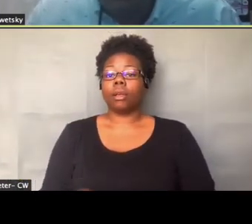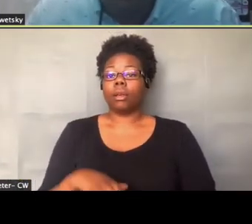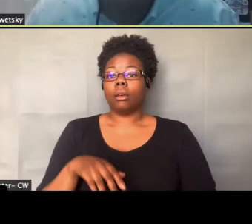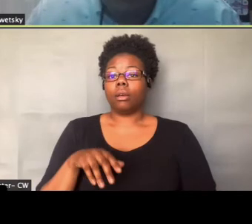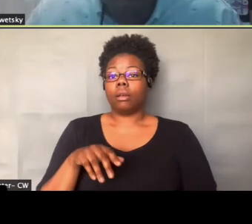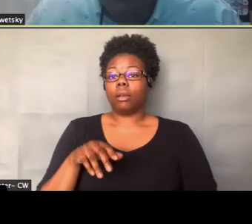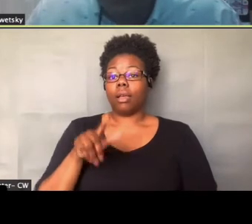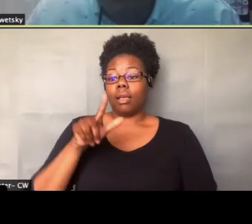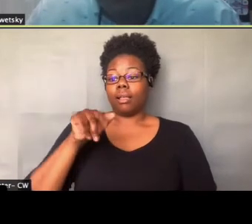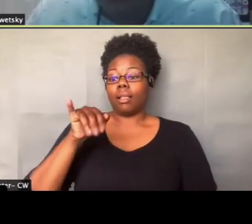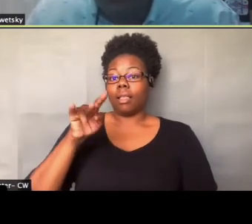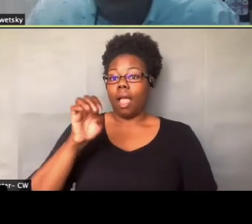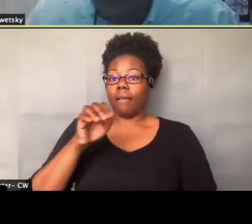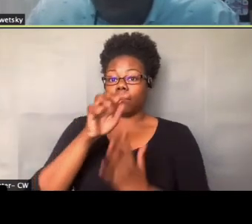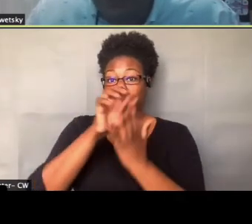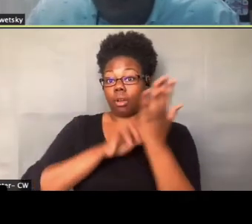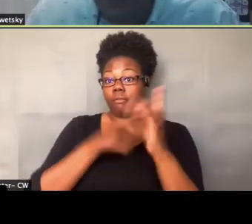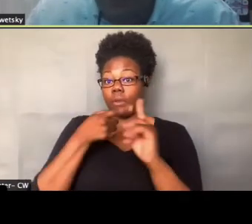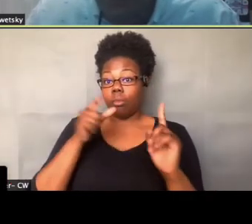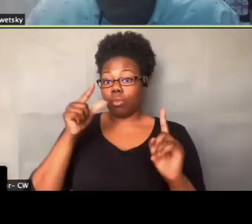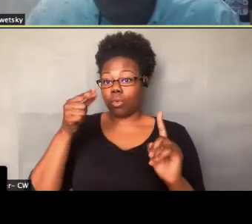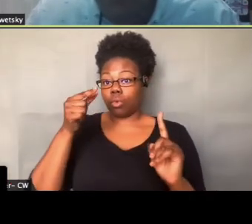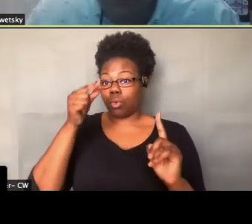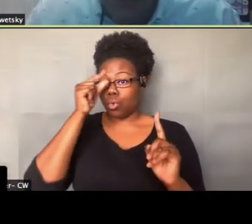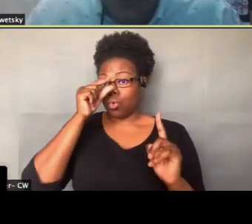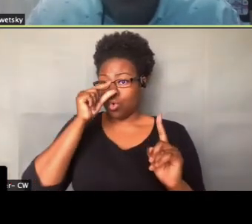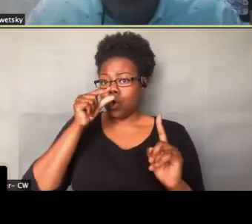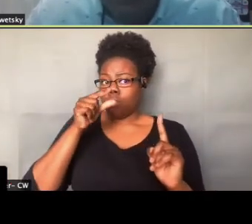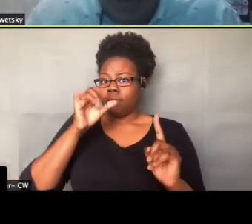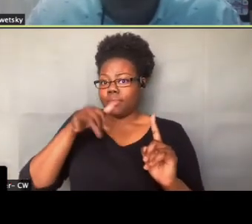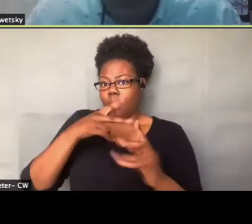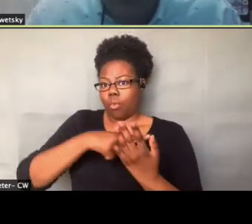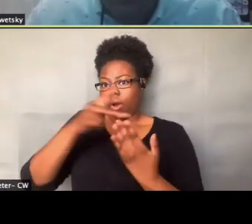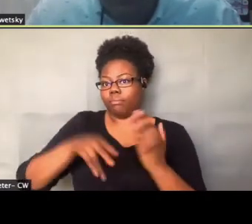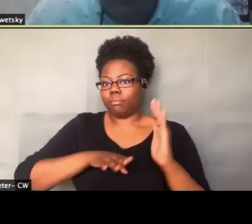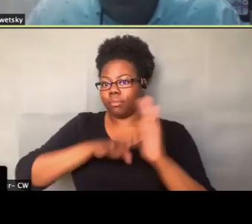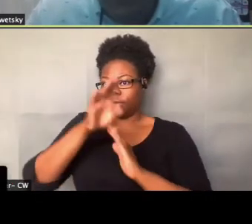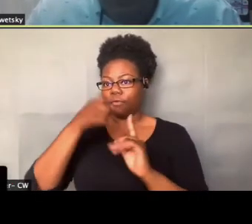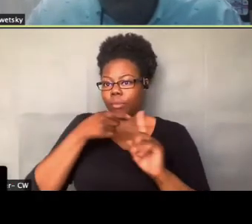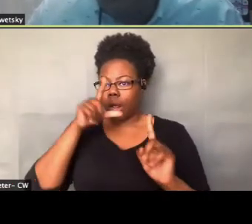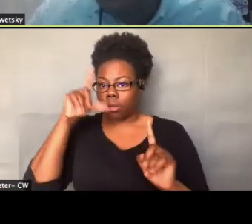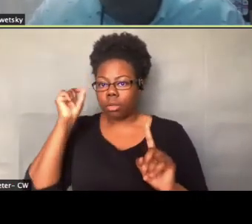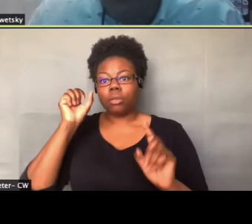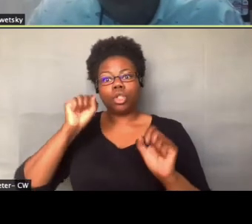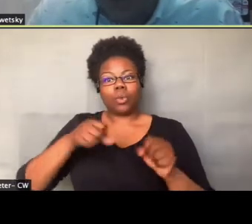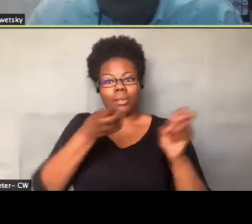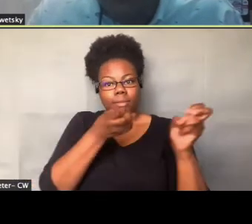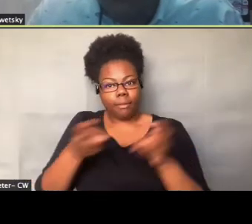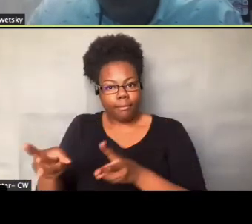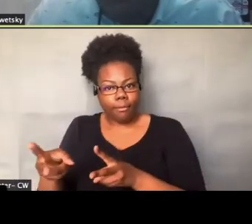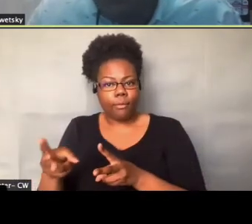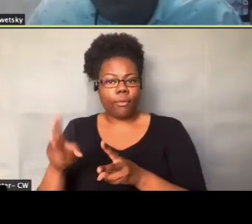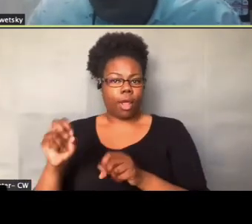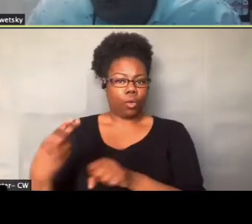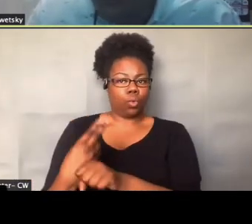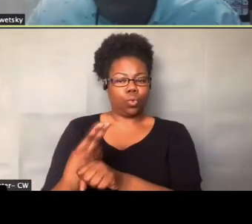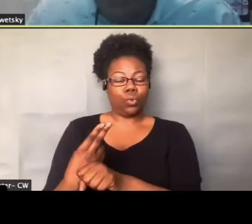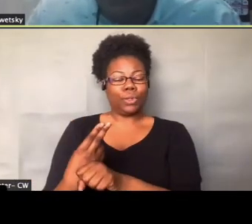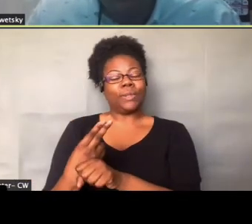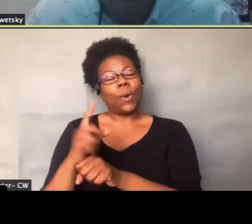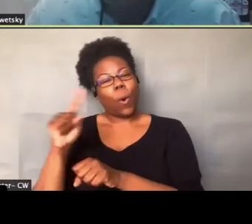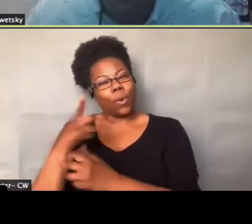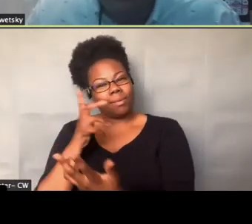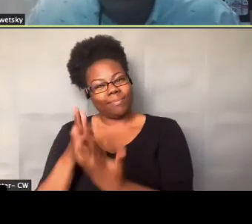free download. It was actually developed by Google and Gallaudet. And you can download it, you can use it, but it's only for Android phones because Google